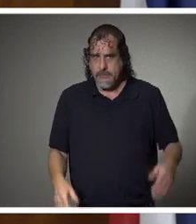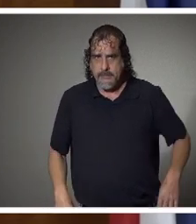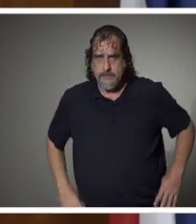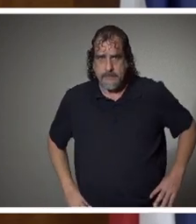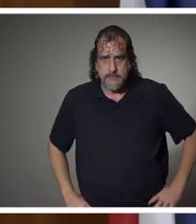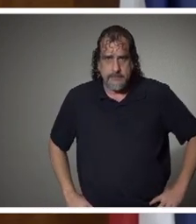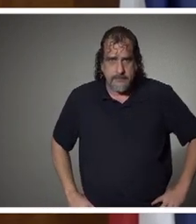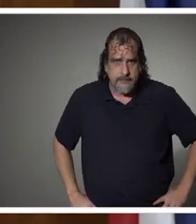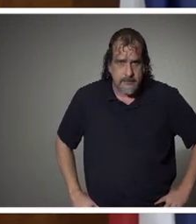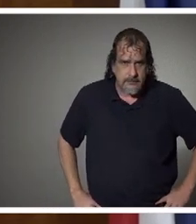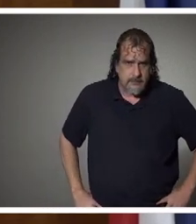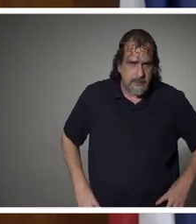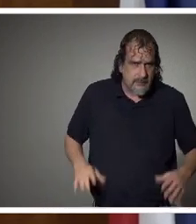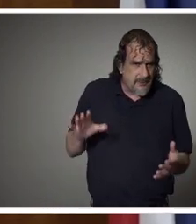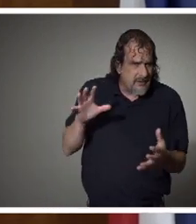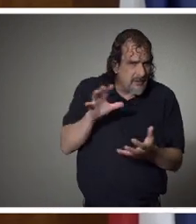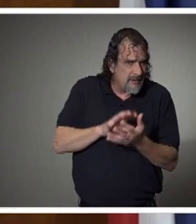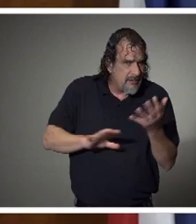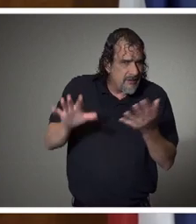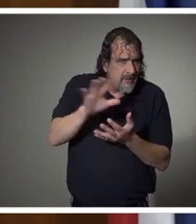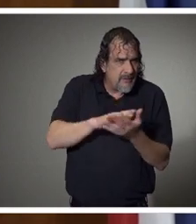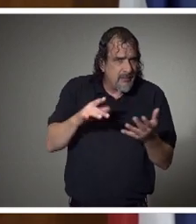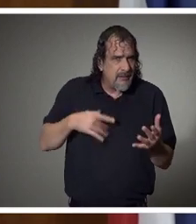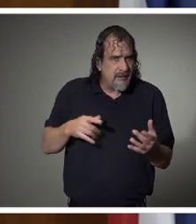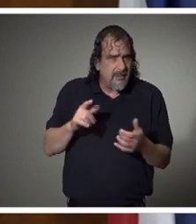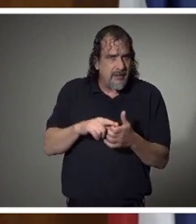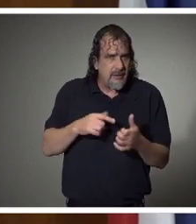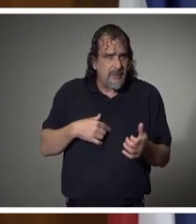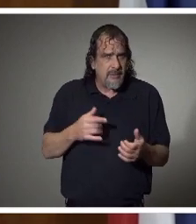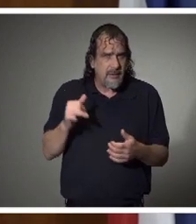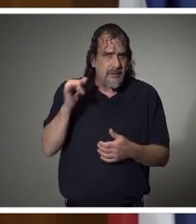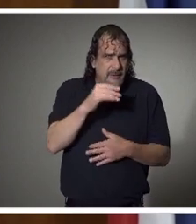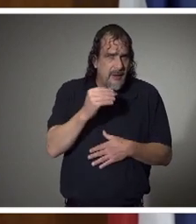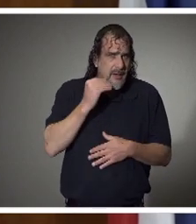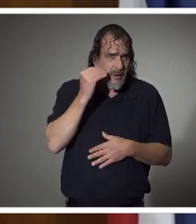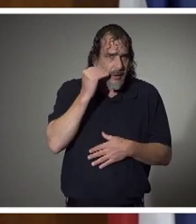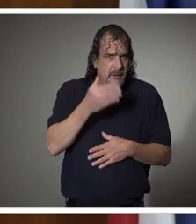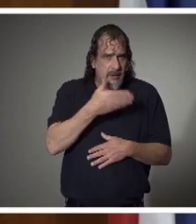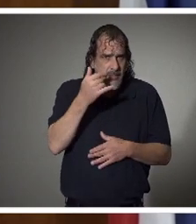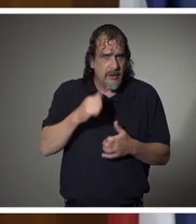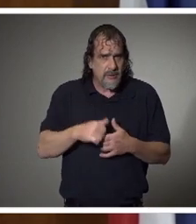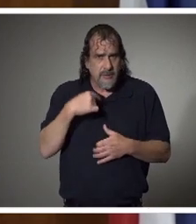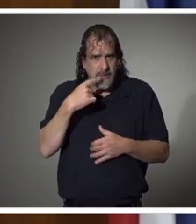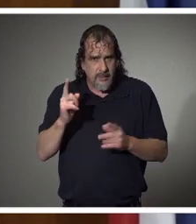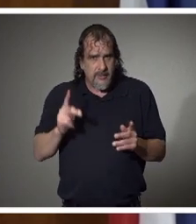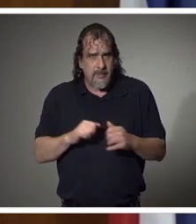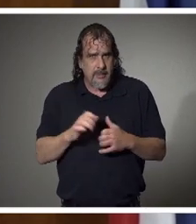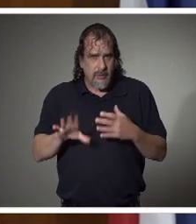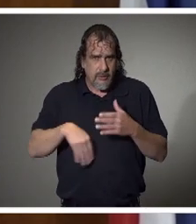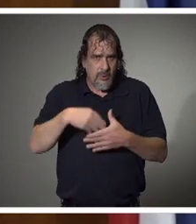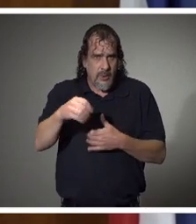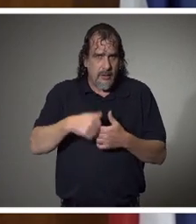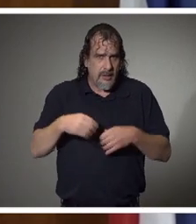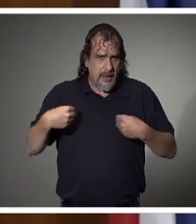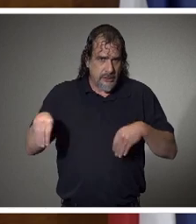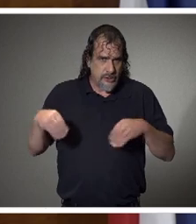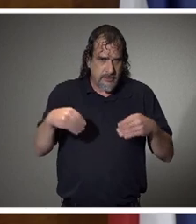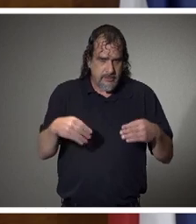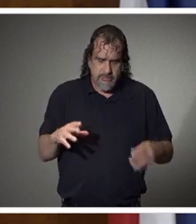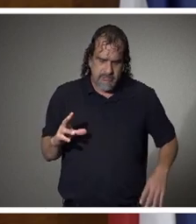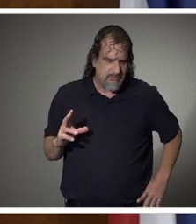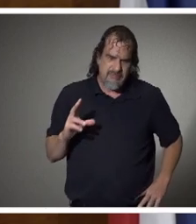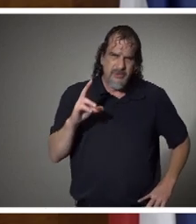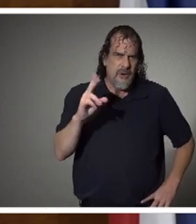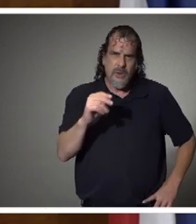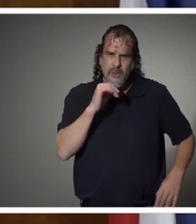sending a mixed message. You have this new safer at home order, yet you're telling people to go out and shop. No, I don't think